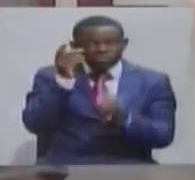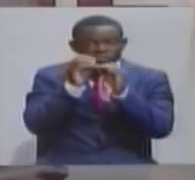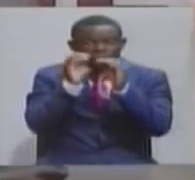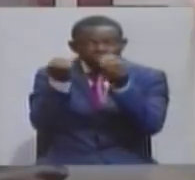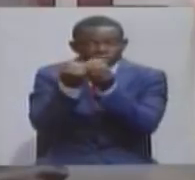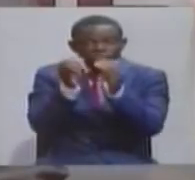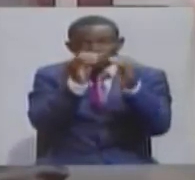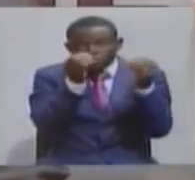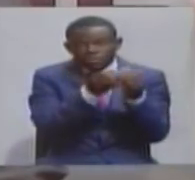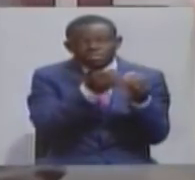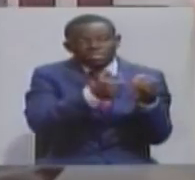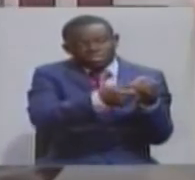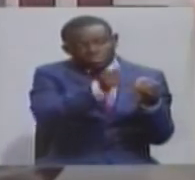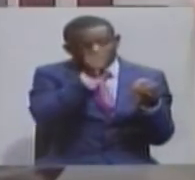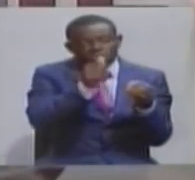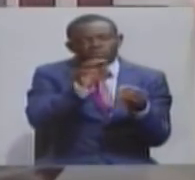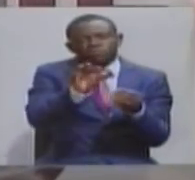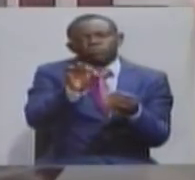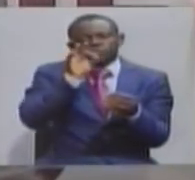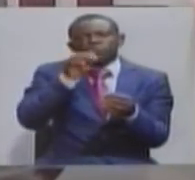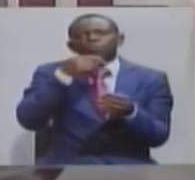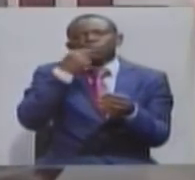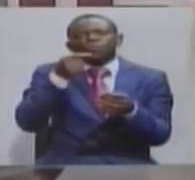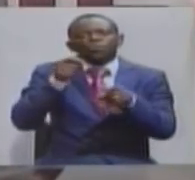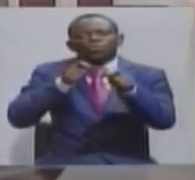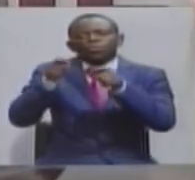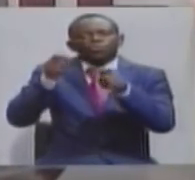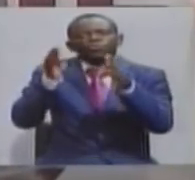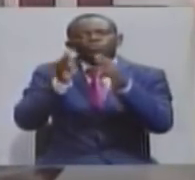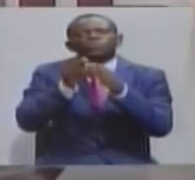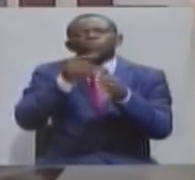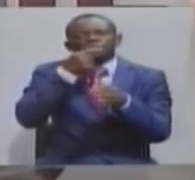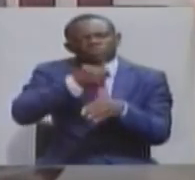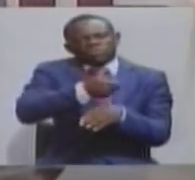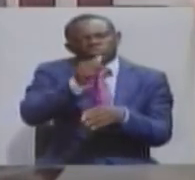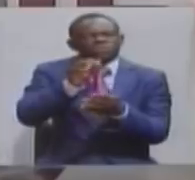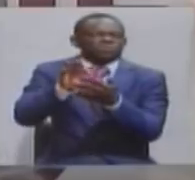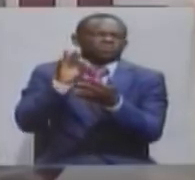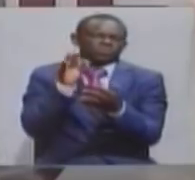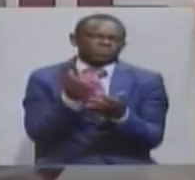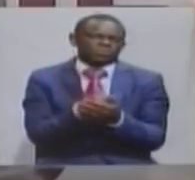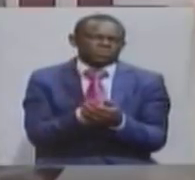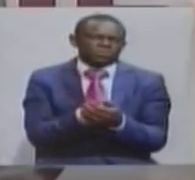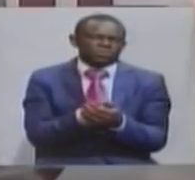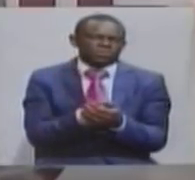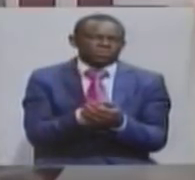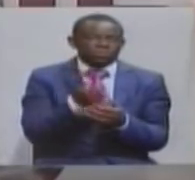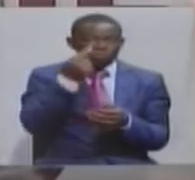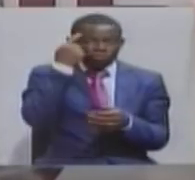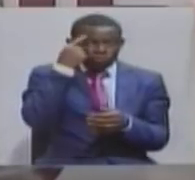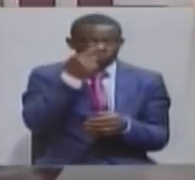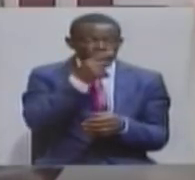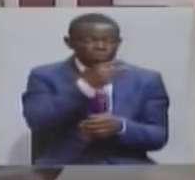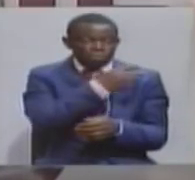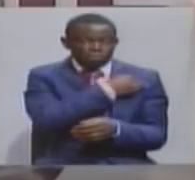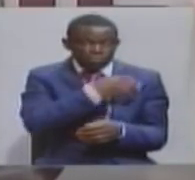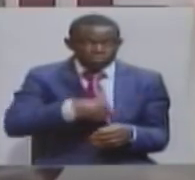their meeting. I've told you for the parliamentarians, Minister of Justice will facilitate and will